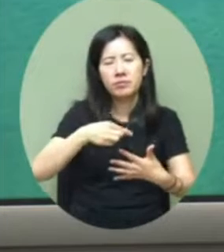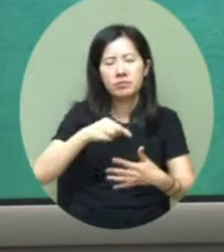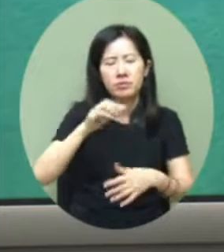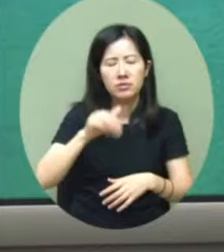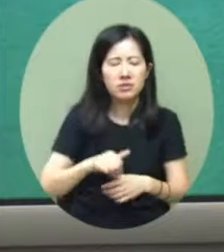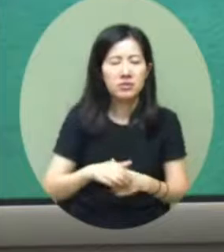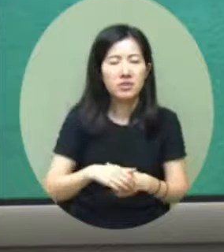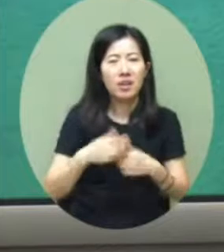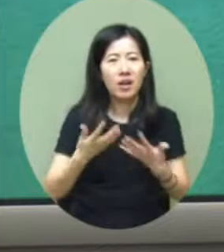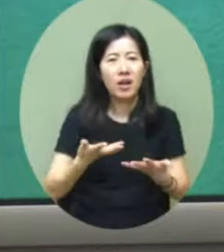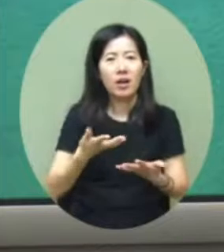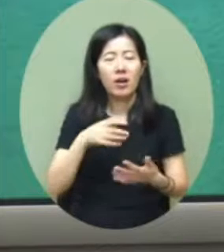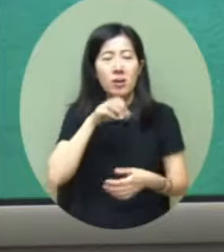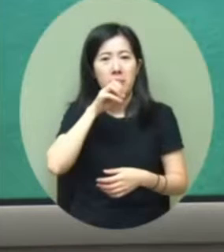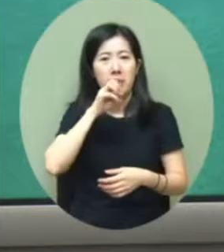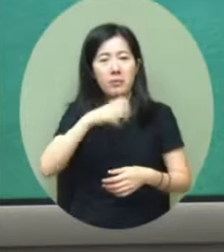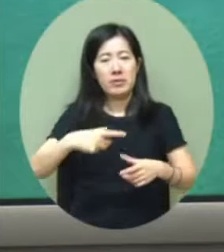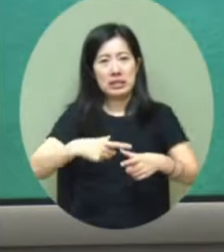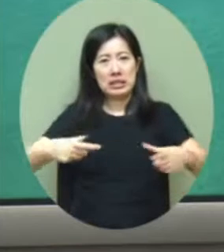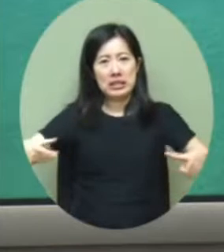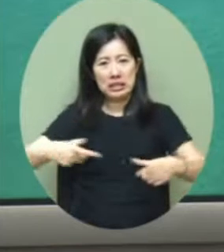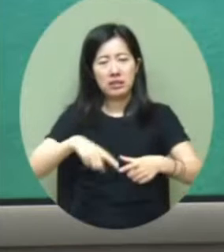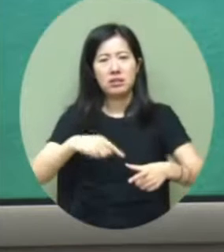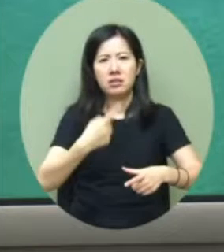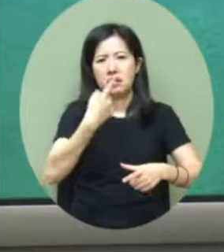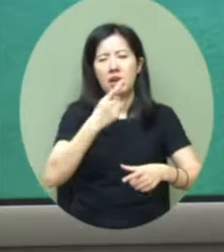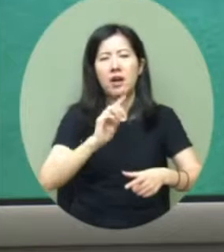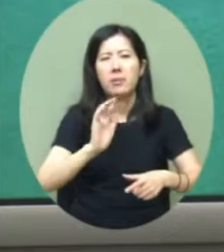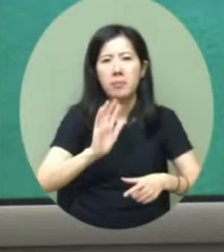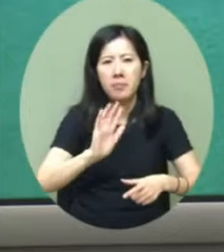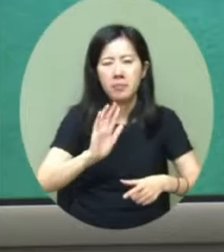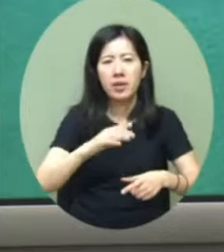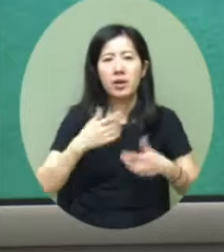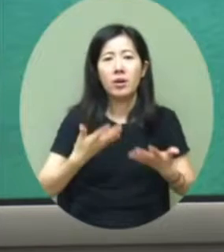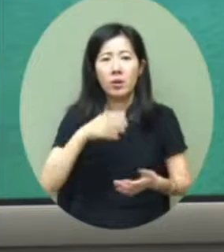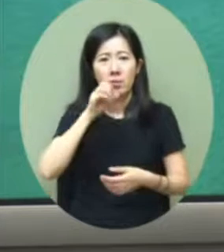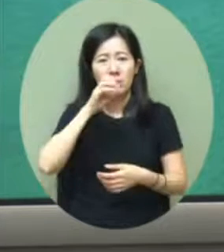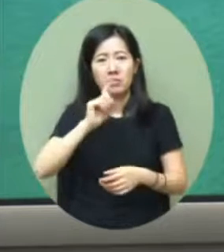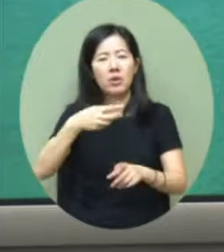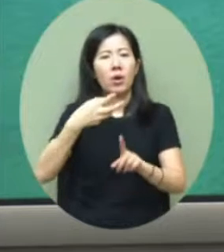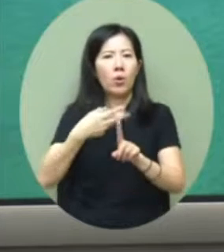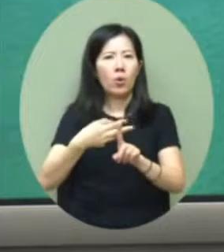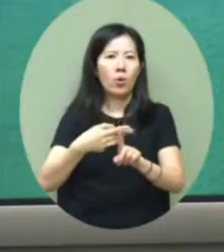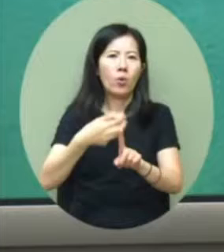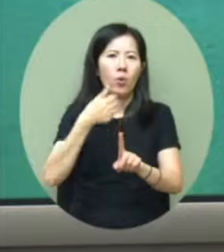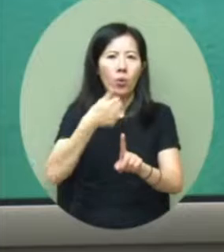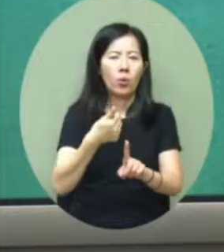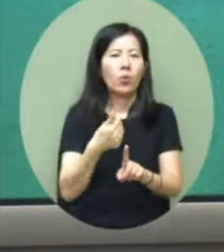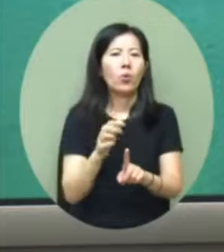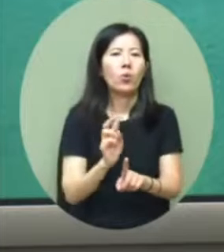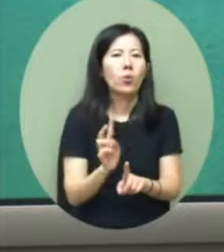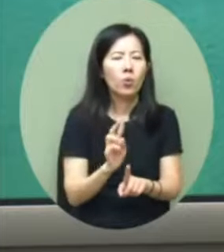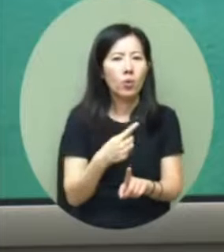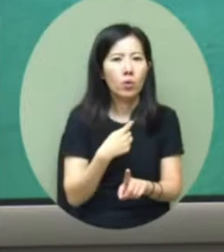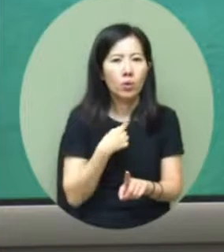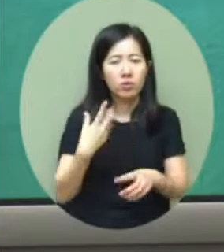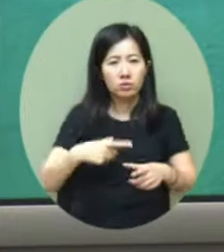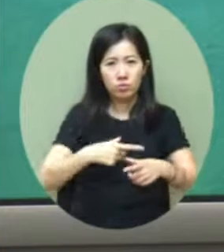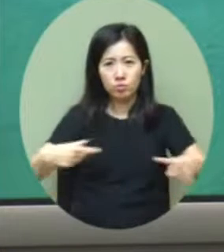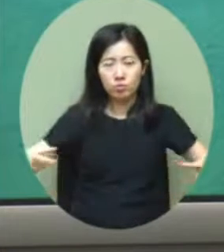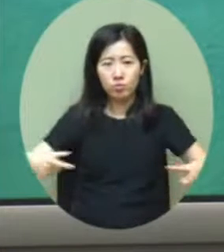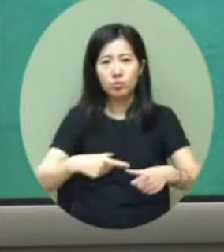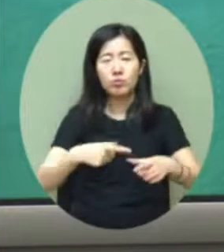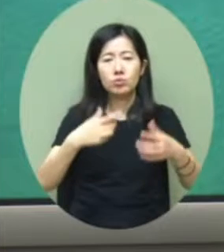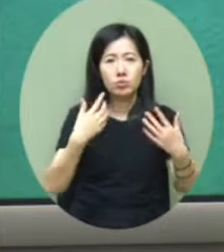the value of the area and the ecology. We don't just talk about the area, we talk about